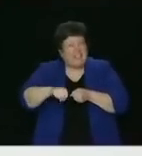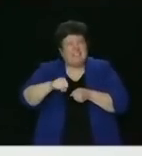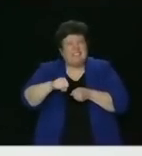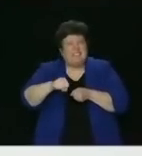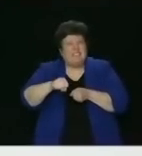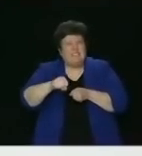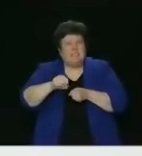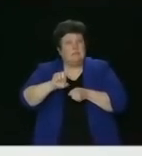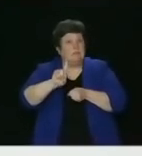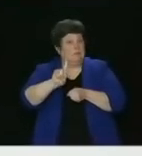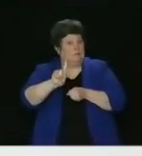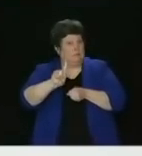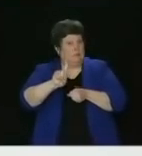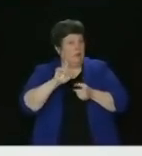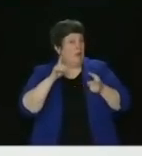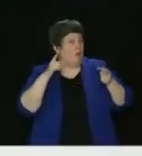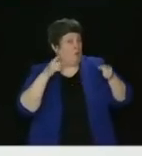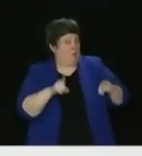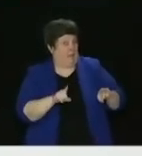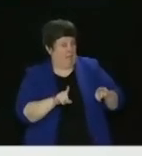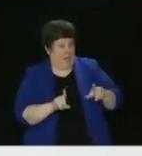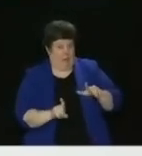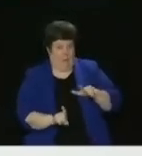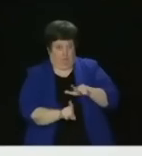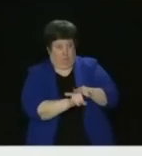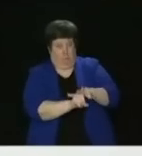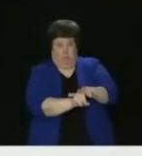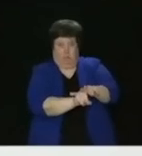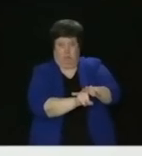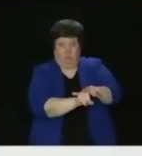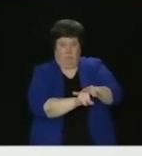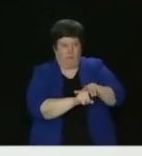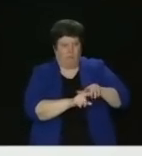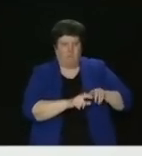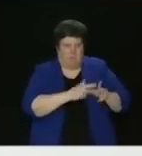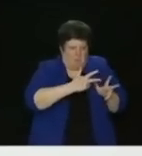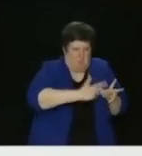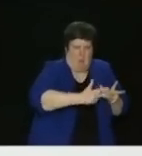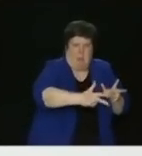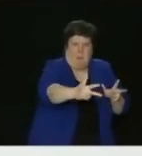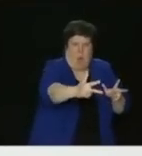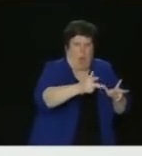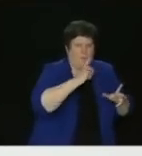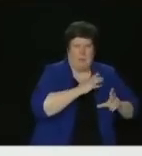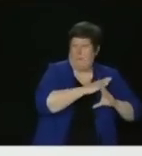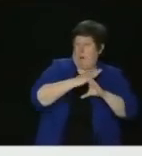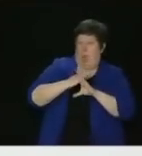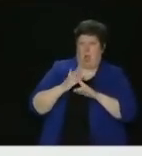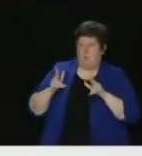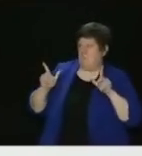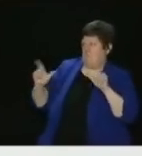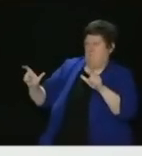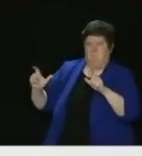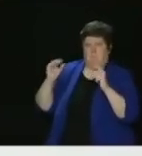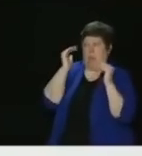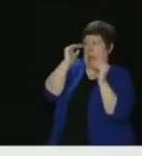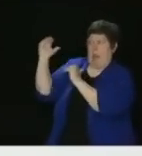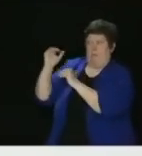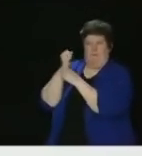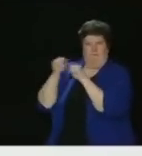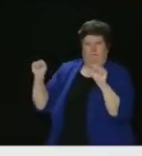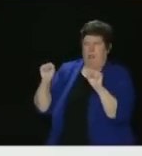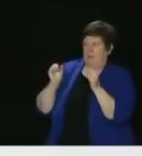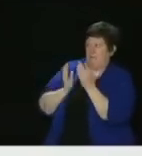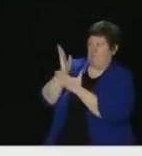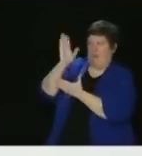people who come and curtail other people's freedoms, their fellow citizens' freedoms, and break the